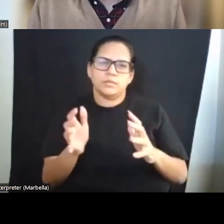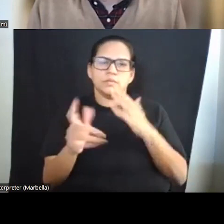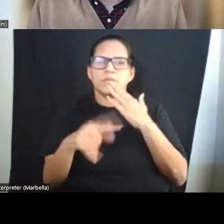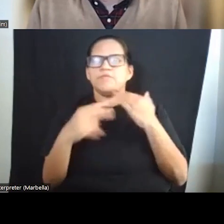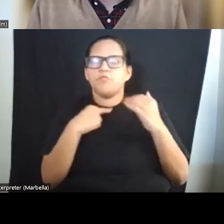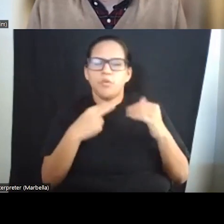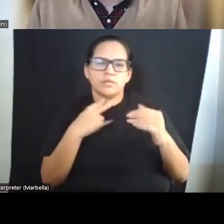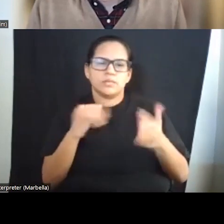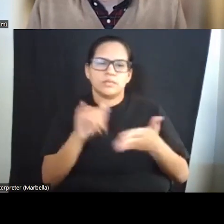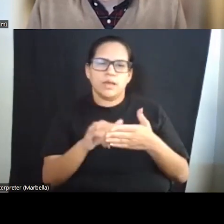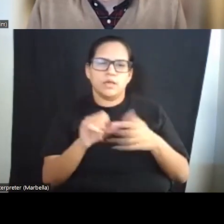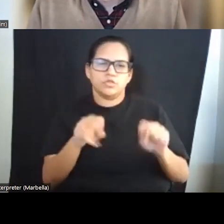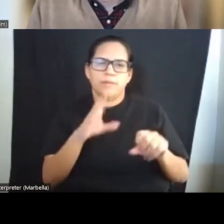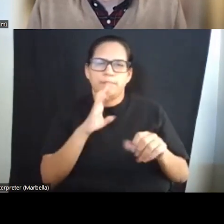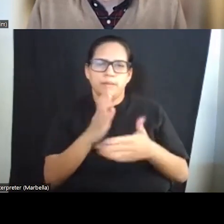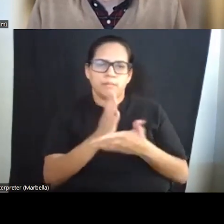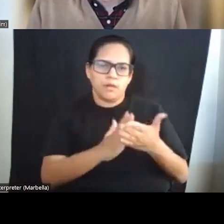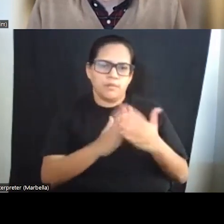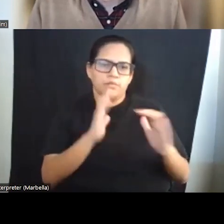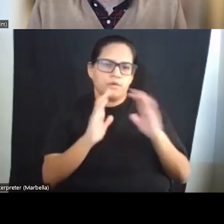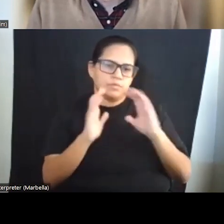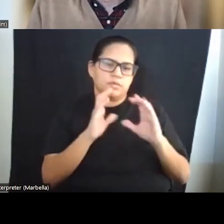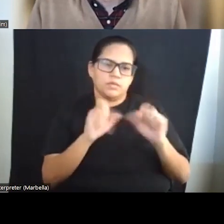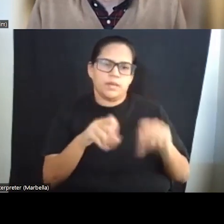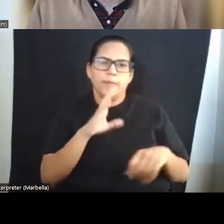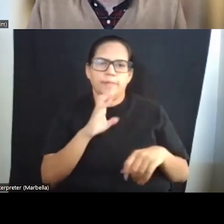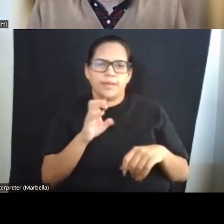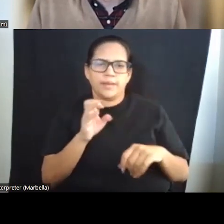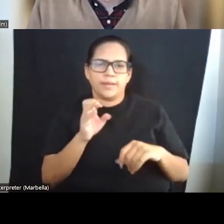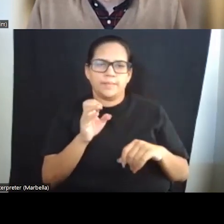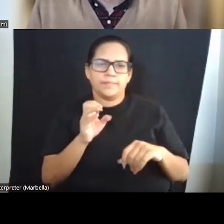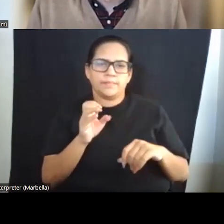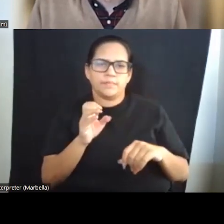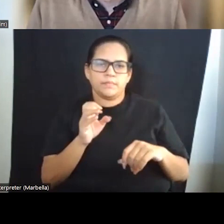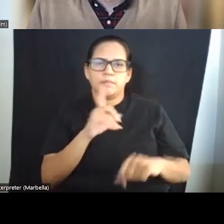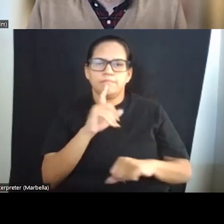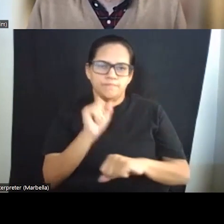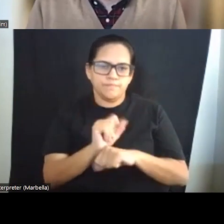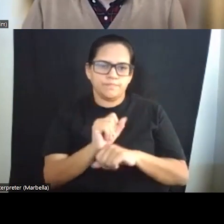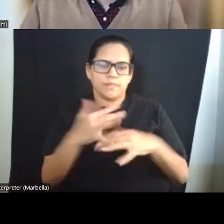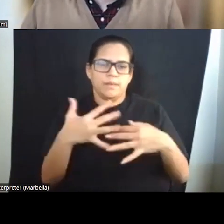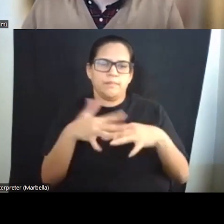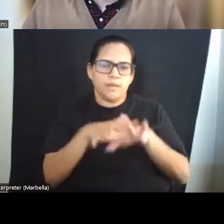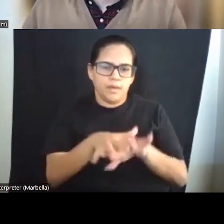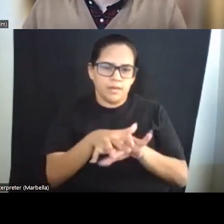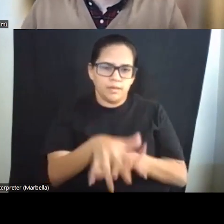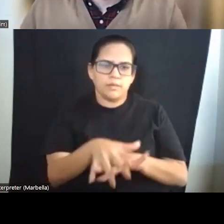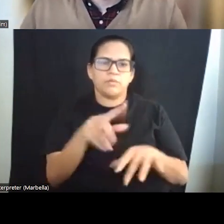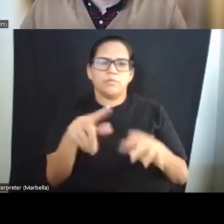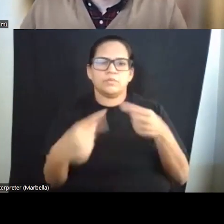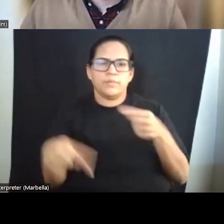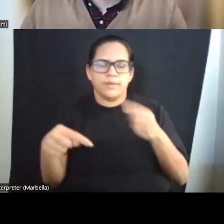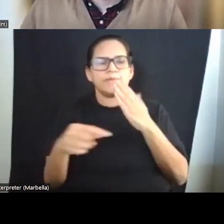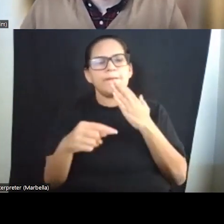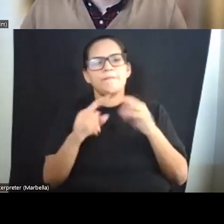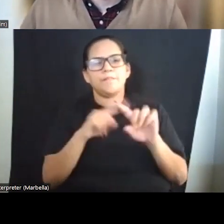voices that should be part of the conversation can be actually be embedded in those debates.